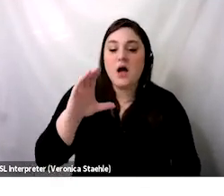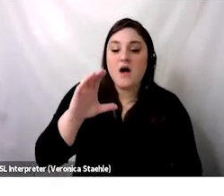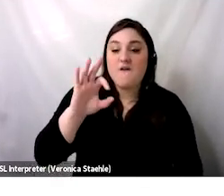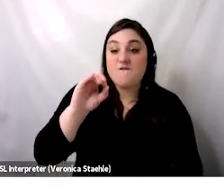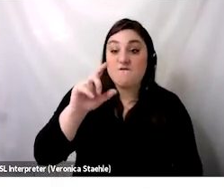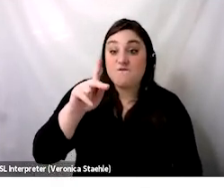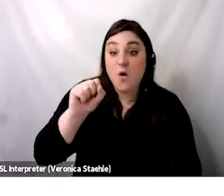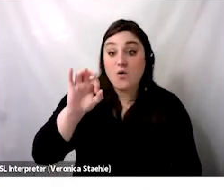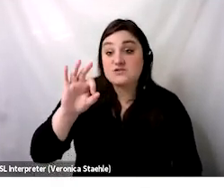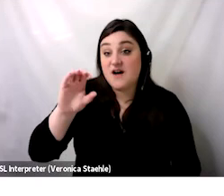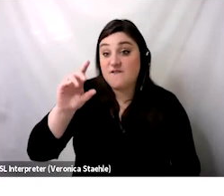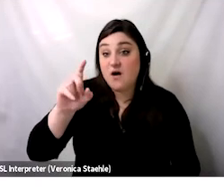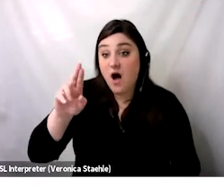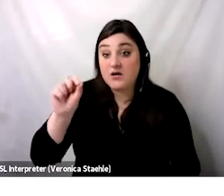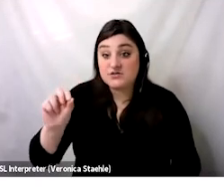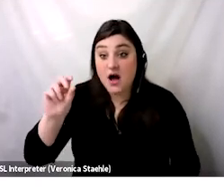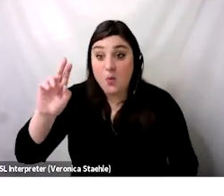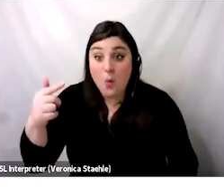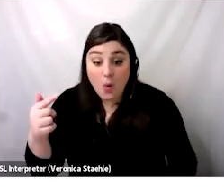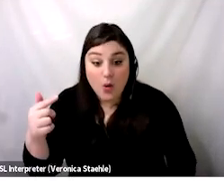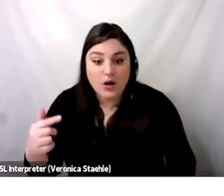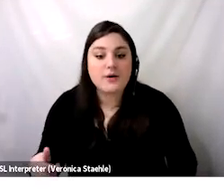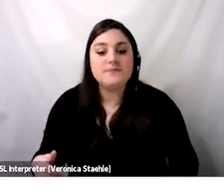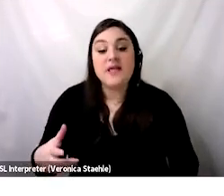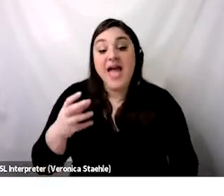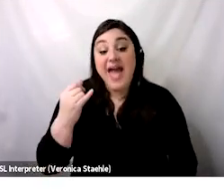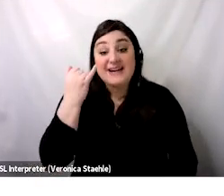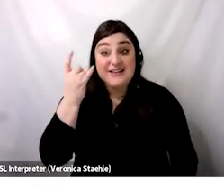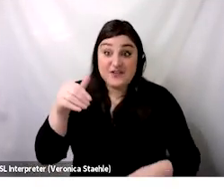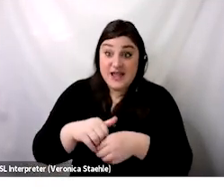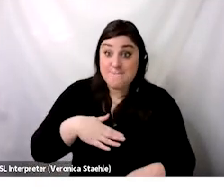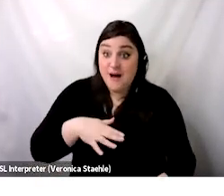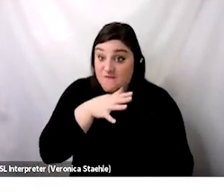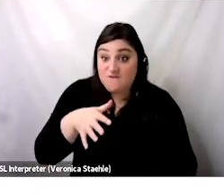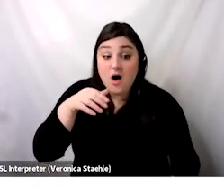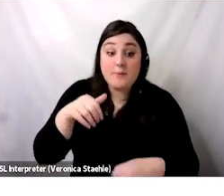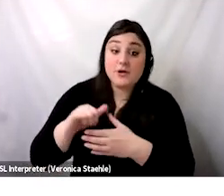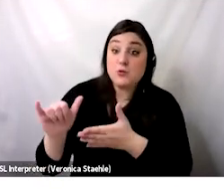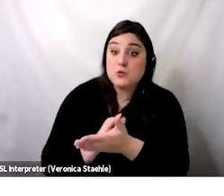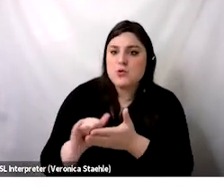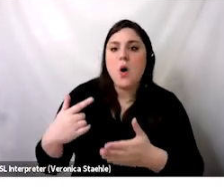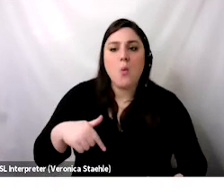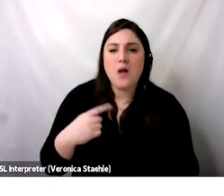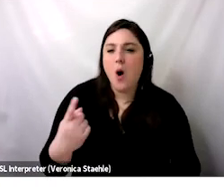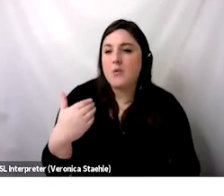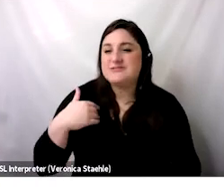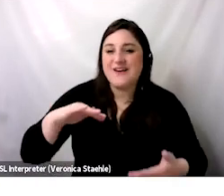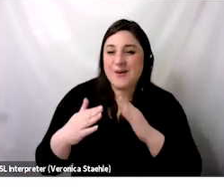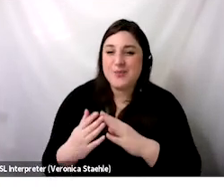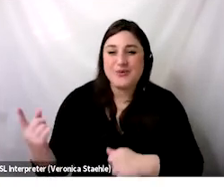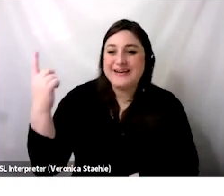my farm itself, if they happen to be in New York, wherever, we have community days the